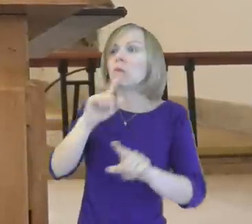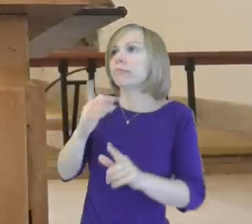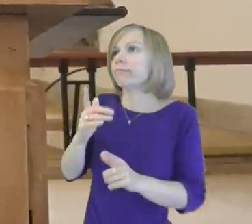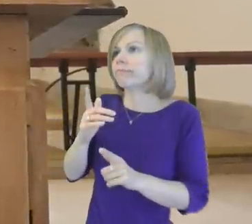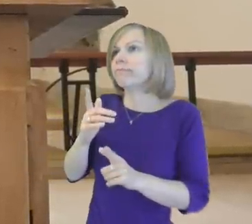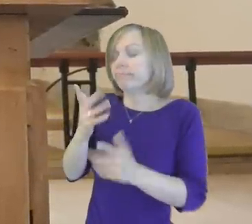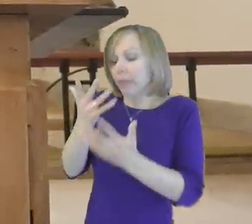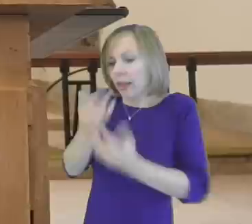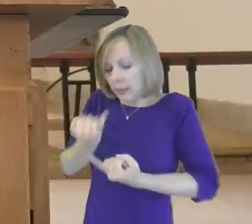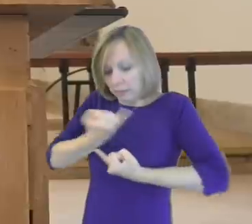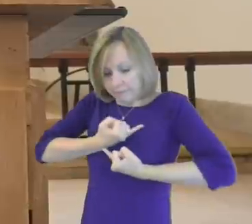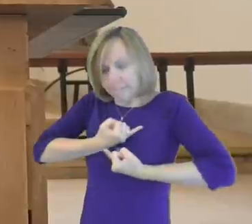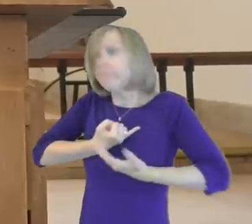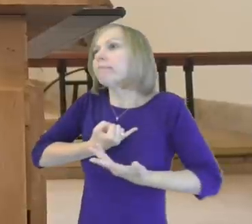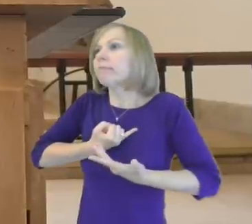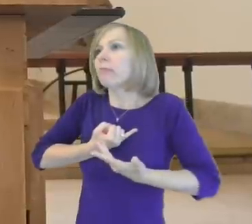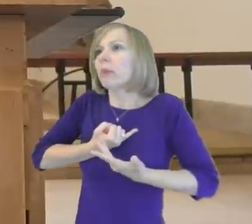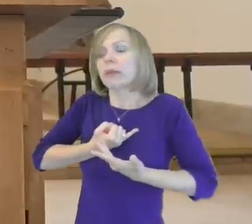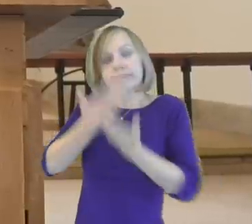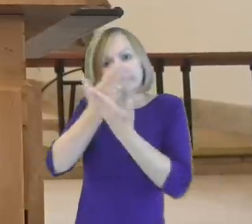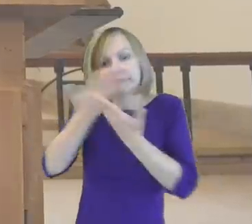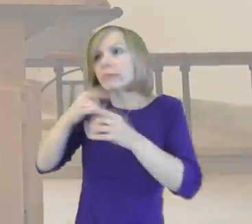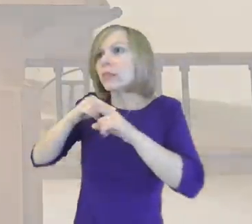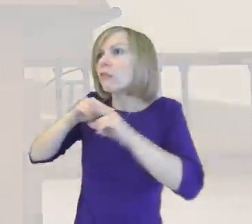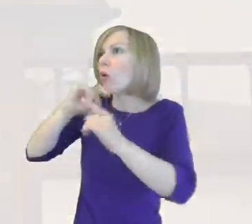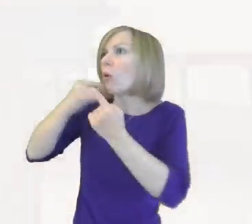that diligently seek after his judgments.